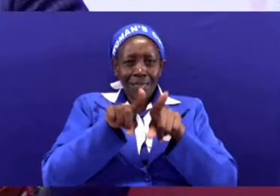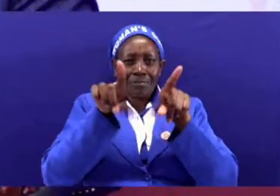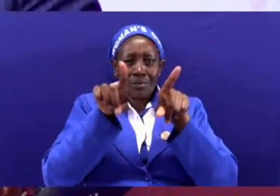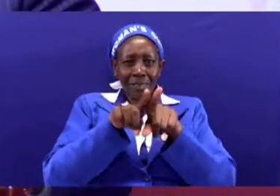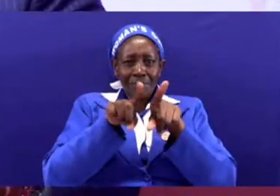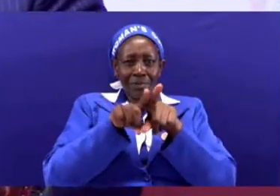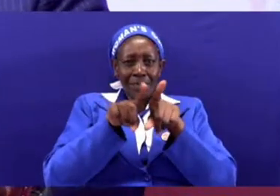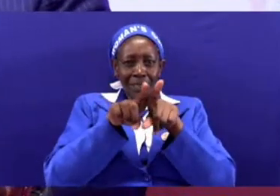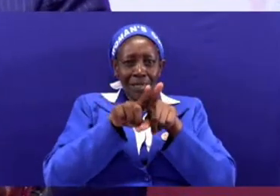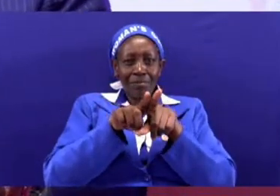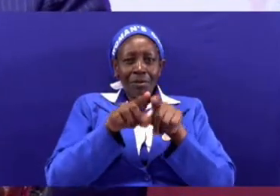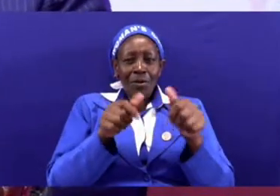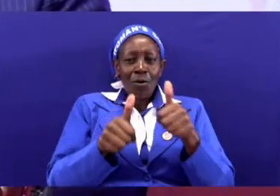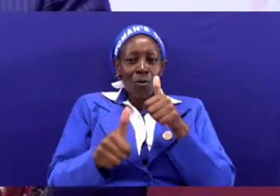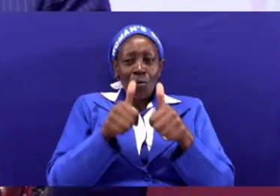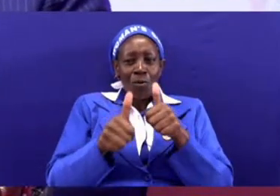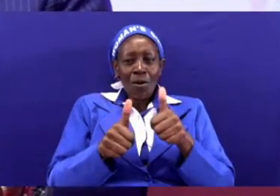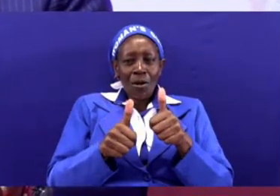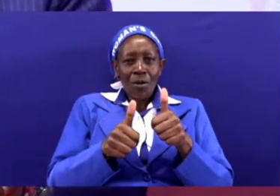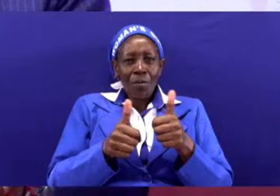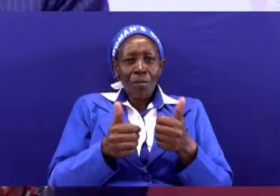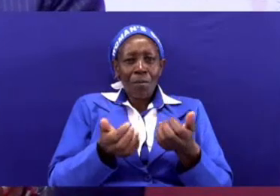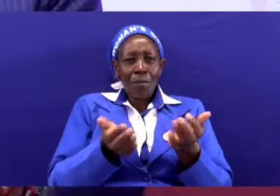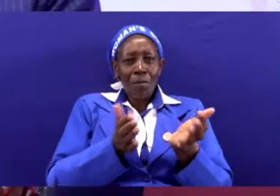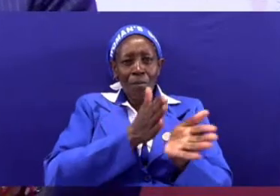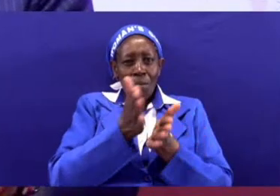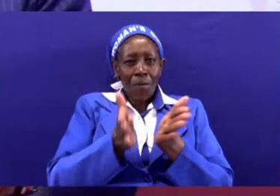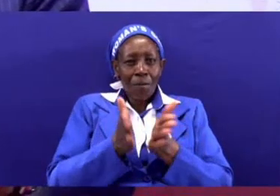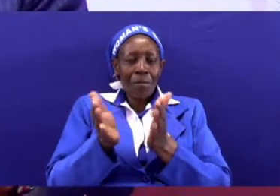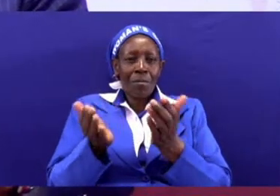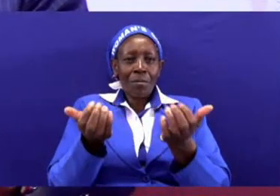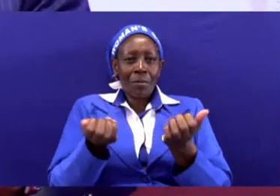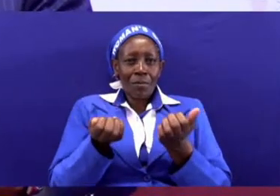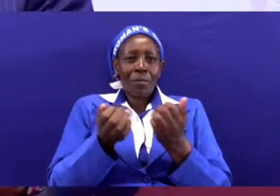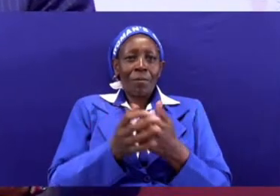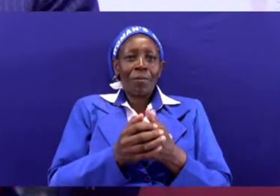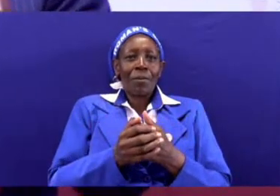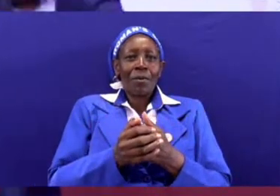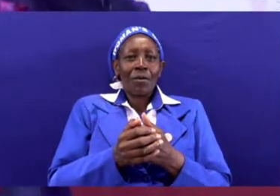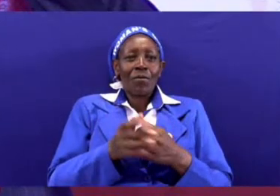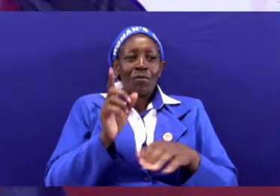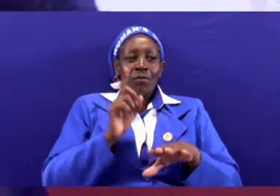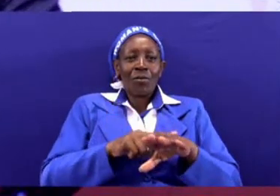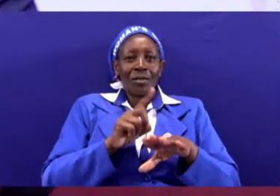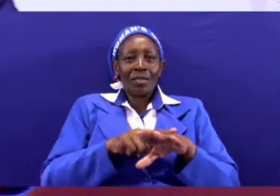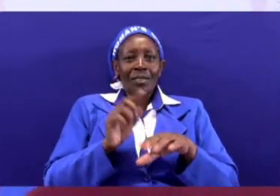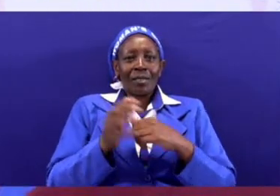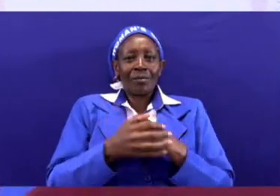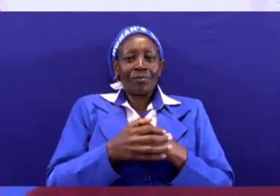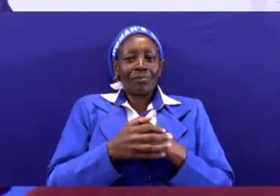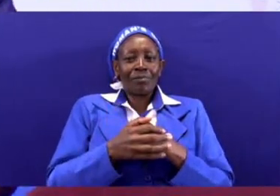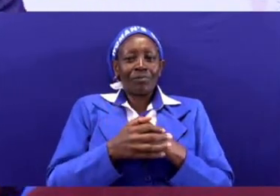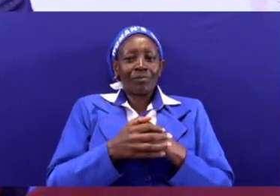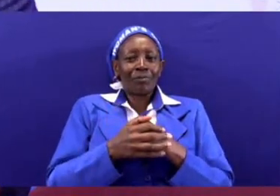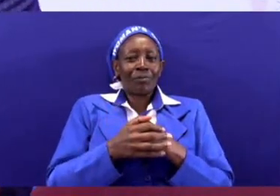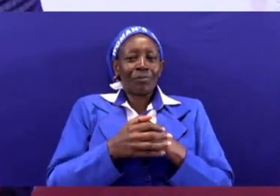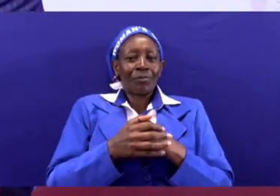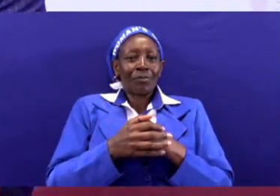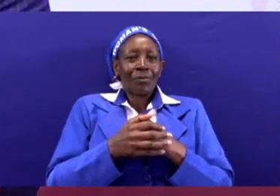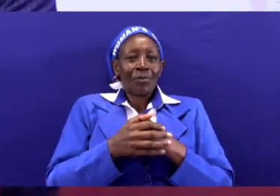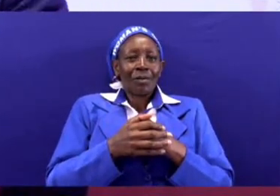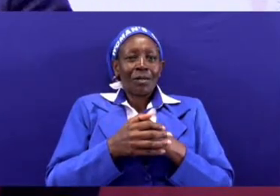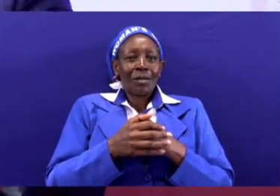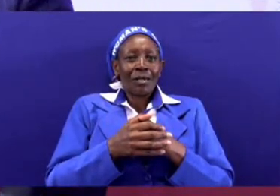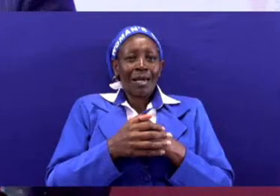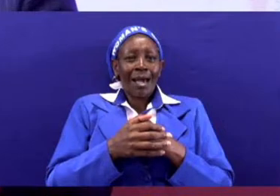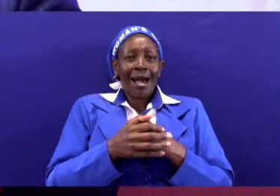strategies do we need for our season? In the post-COVID context of the church, we